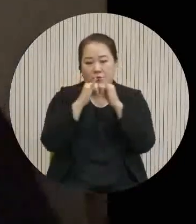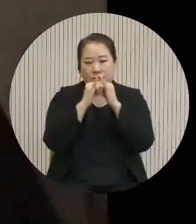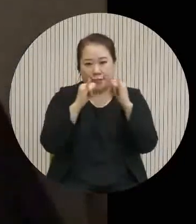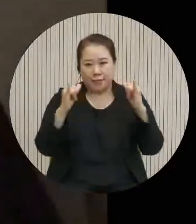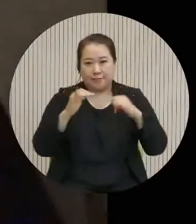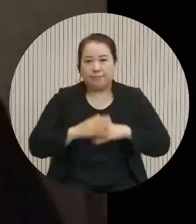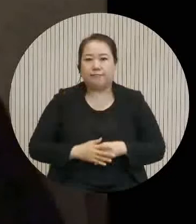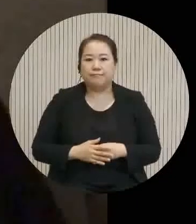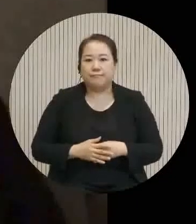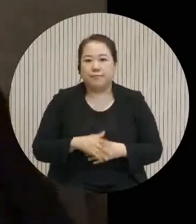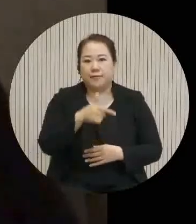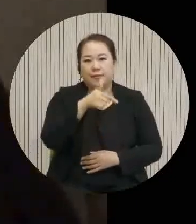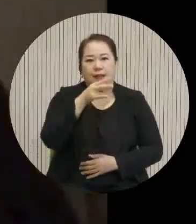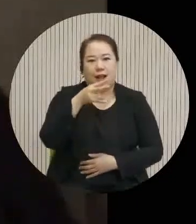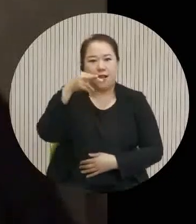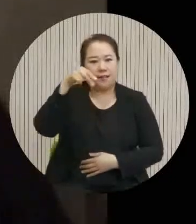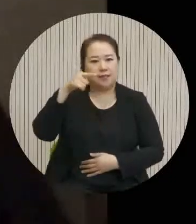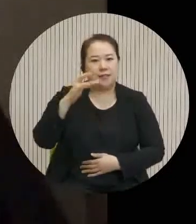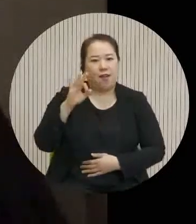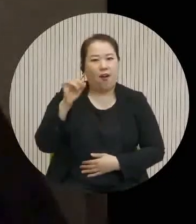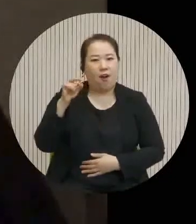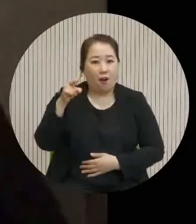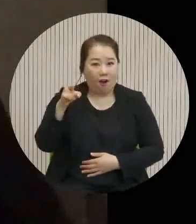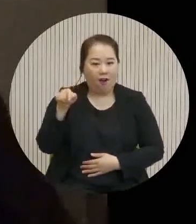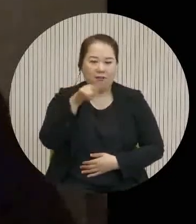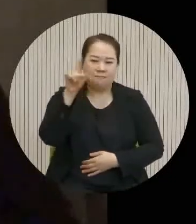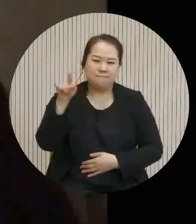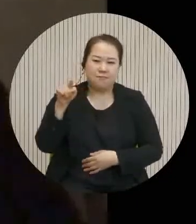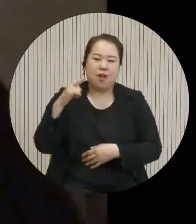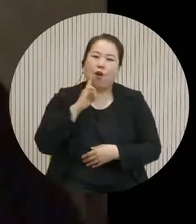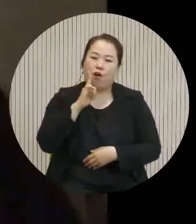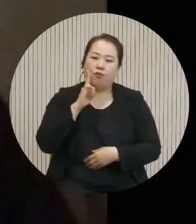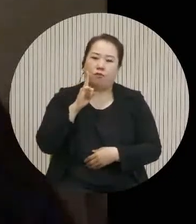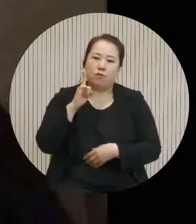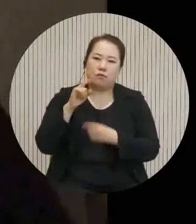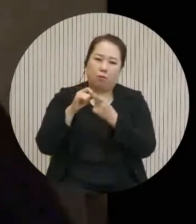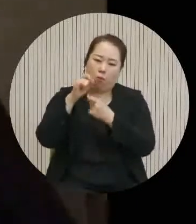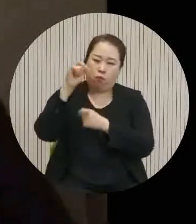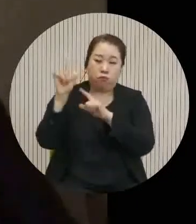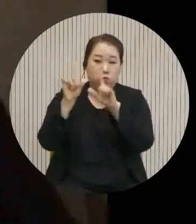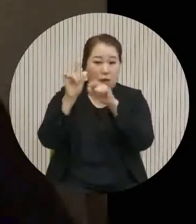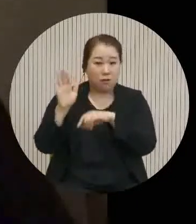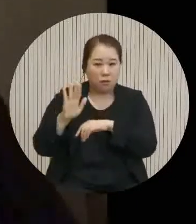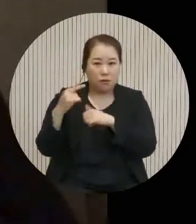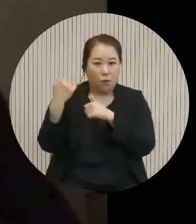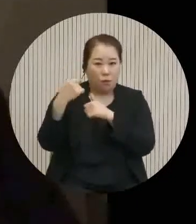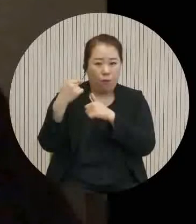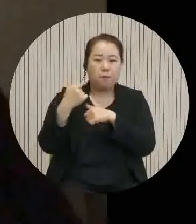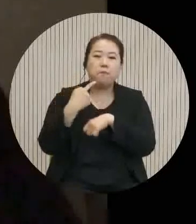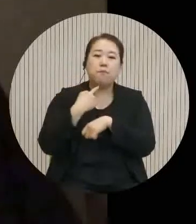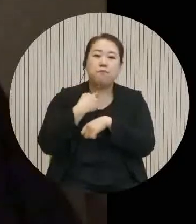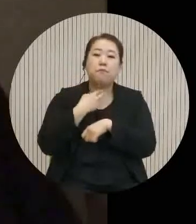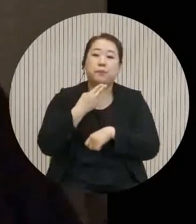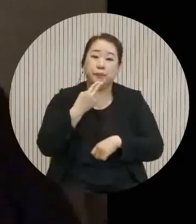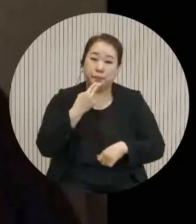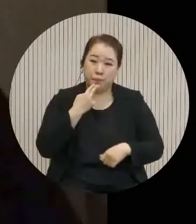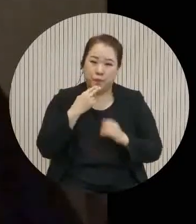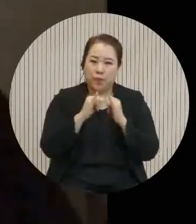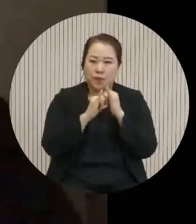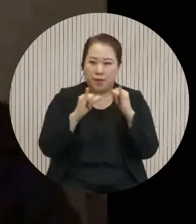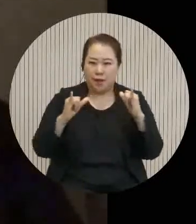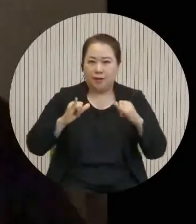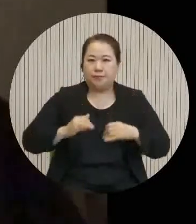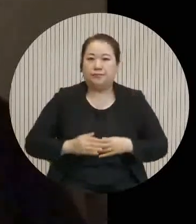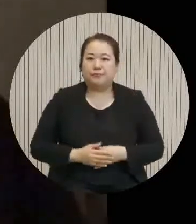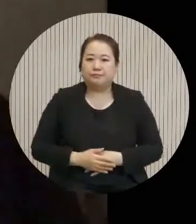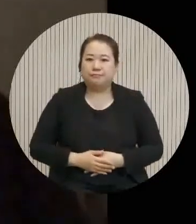the country where the language was spoken. They had all their education in the United States. They developed their heritage